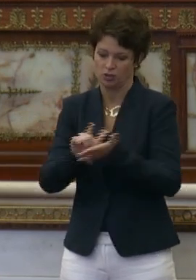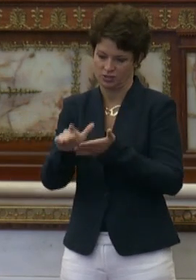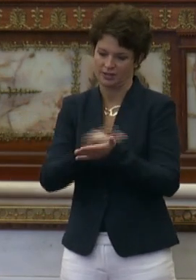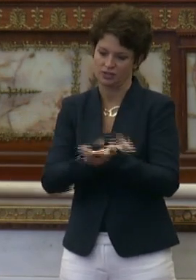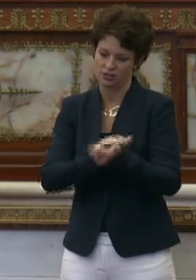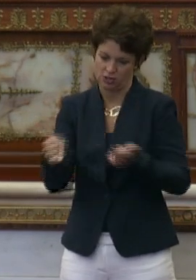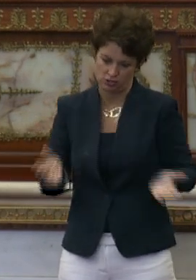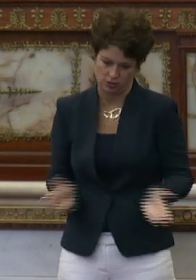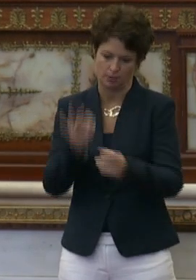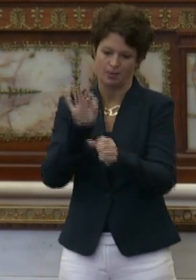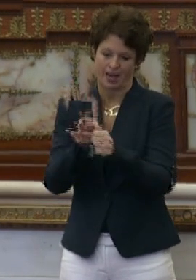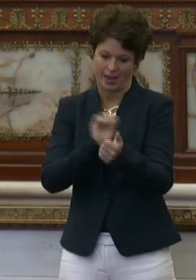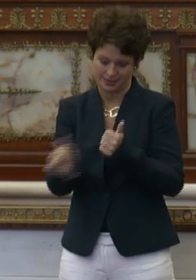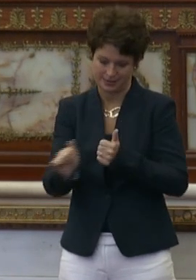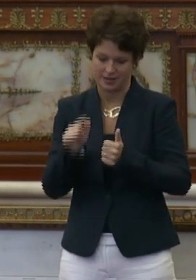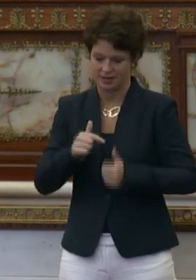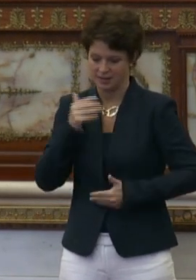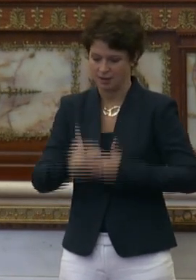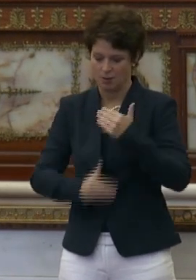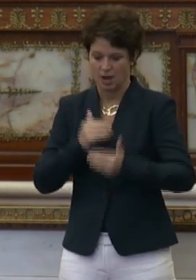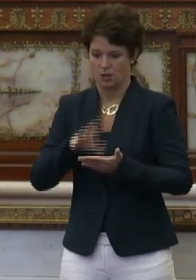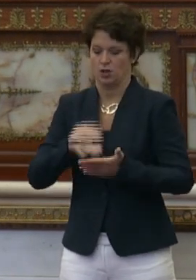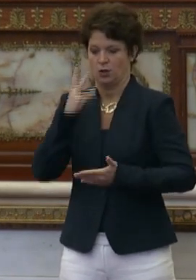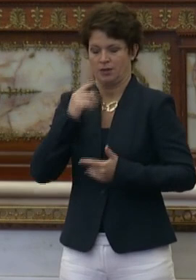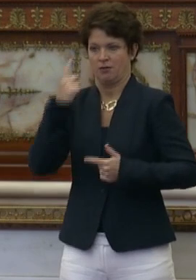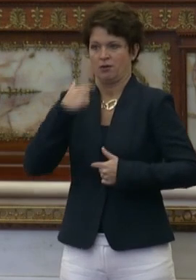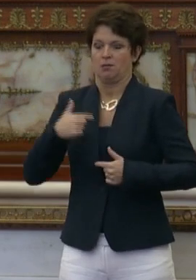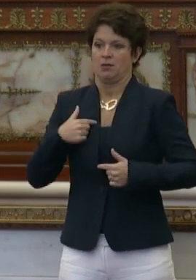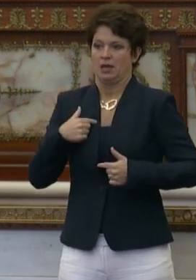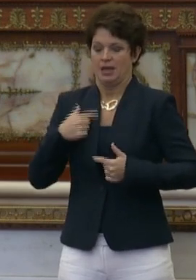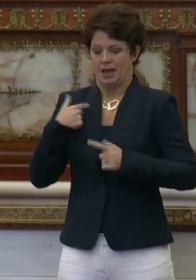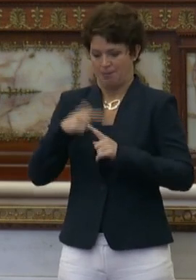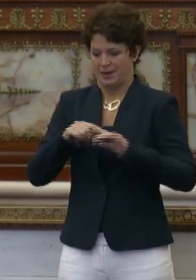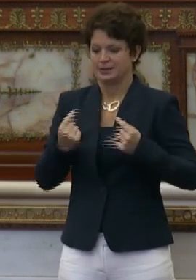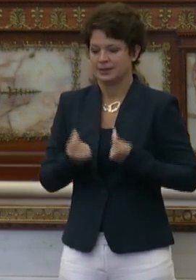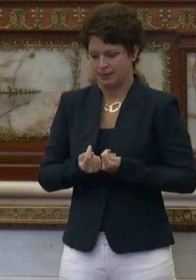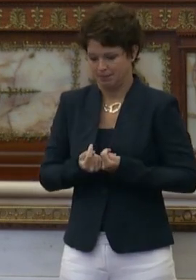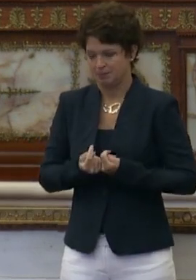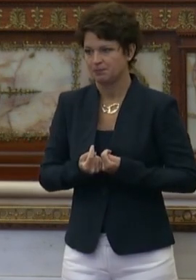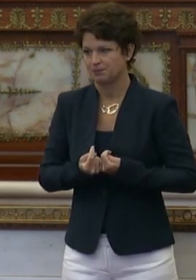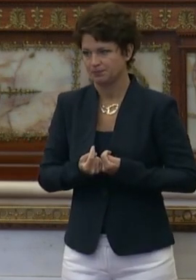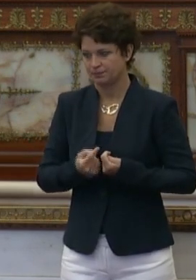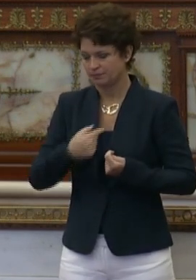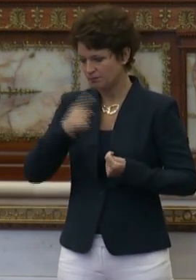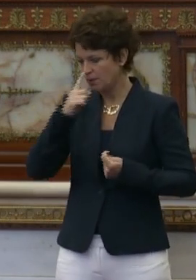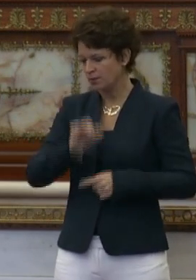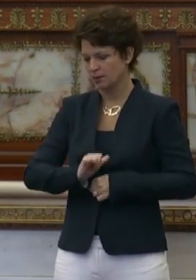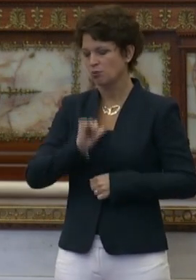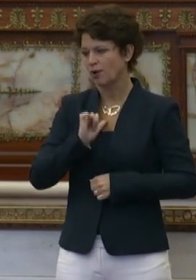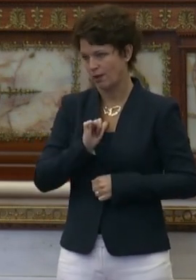forward. This process was a learning experience for me and my team, and